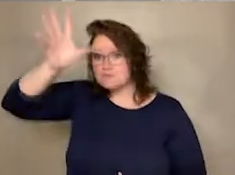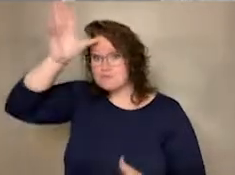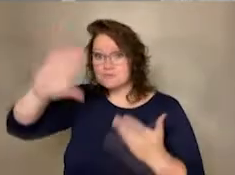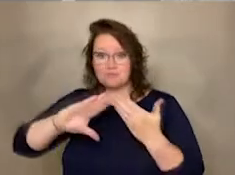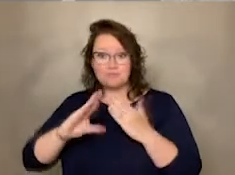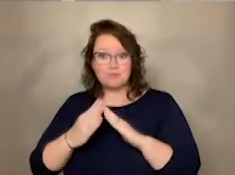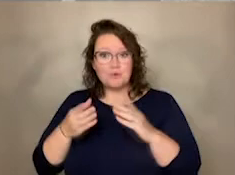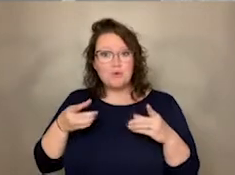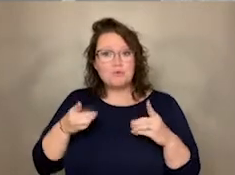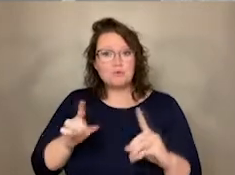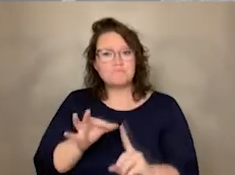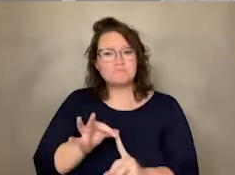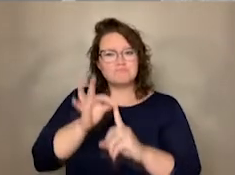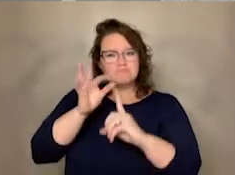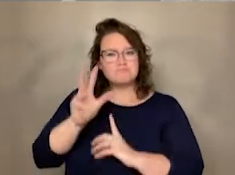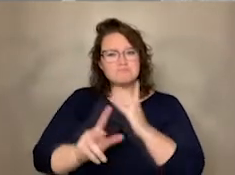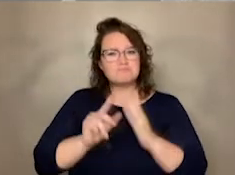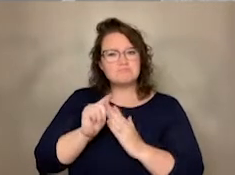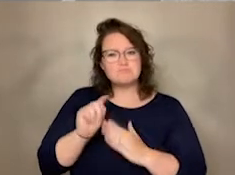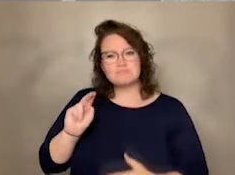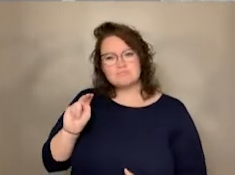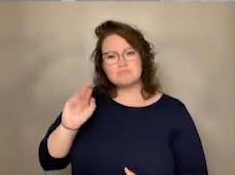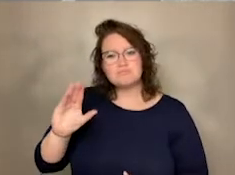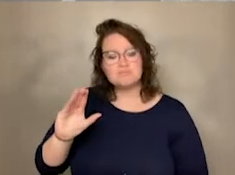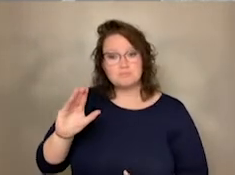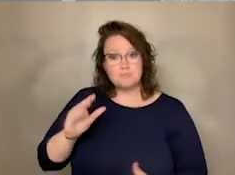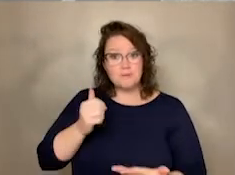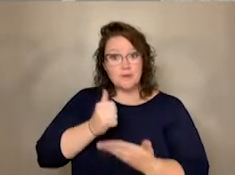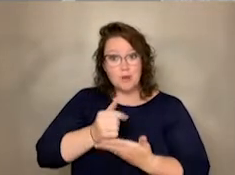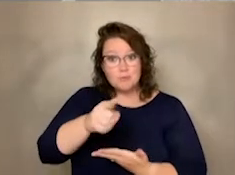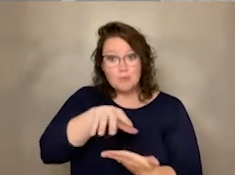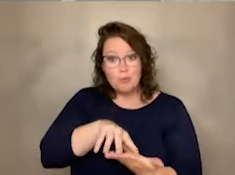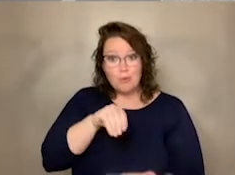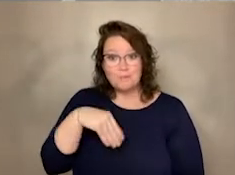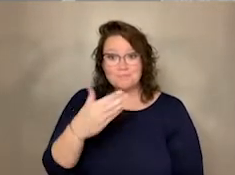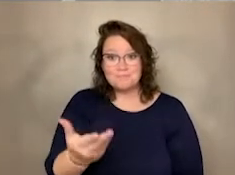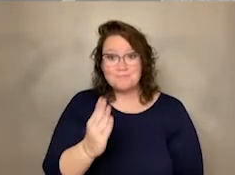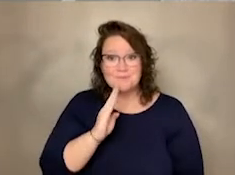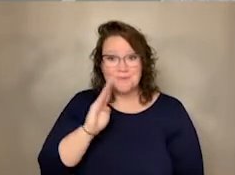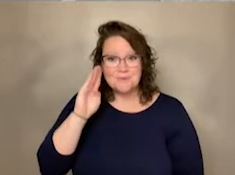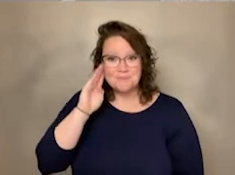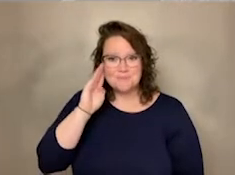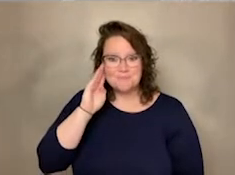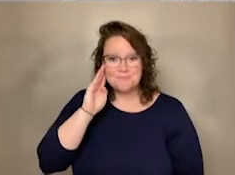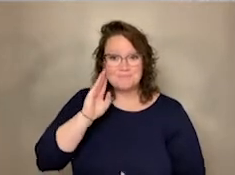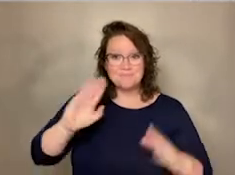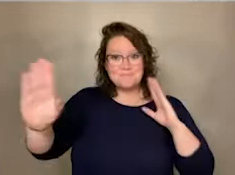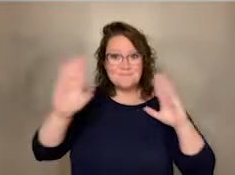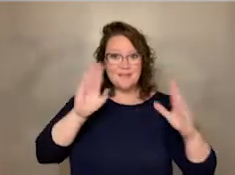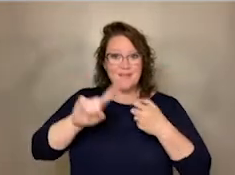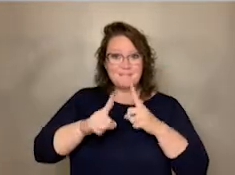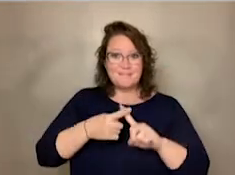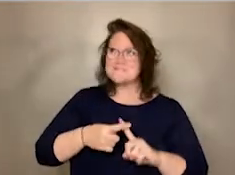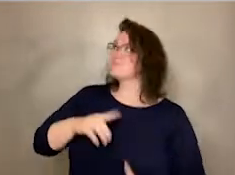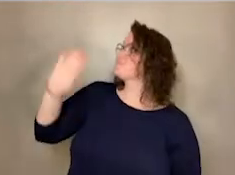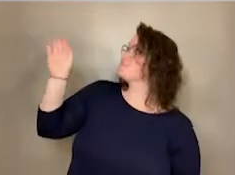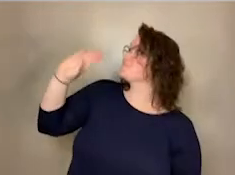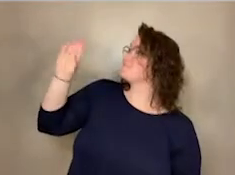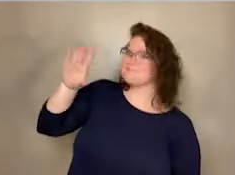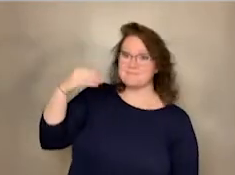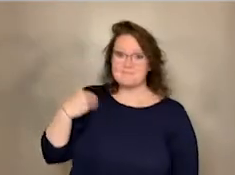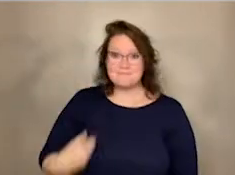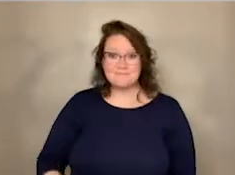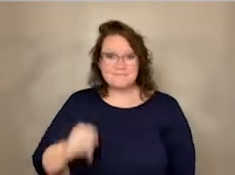this unique and remarkable time in our state's history by helping you learn from right where you are. Hi friends, hi Miss